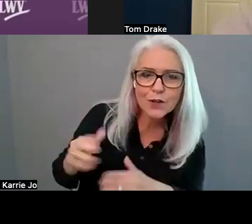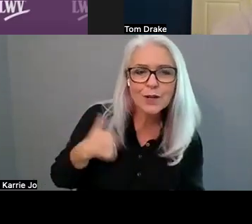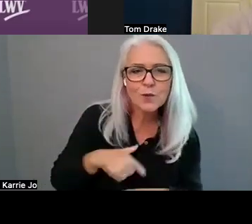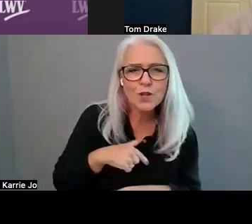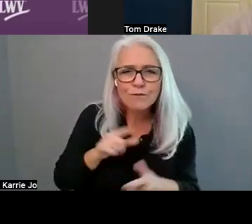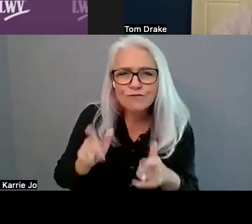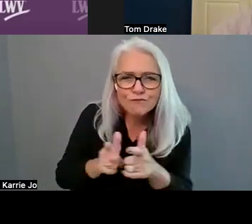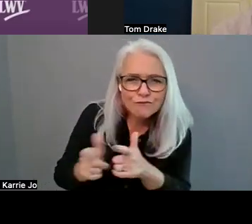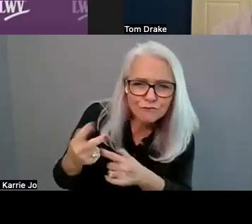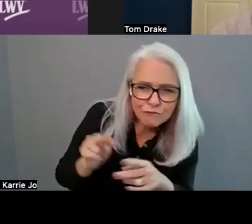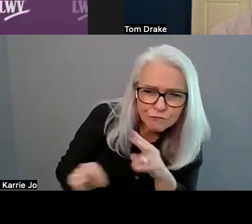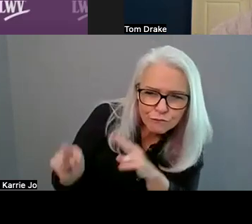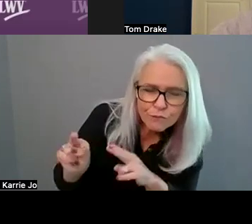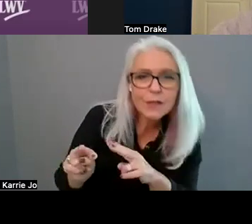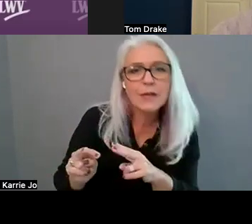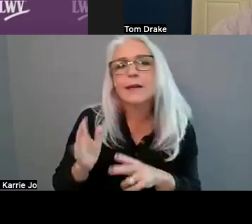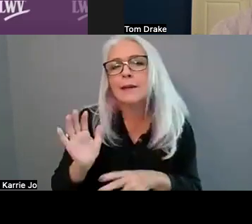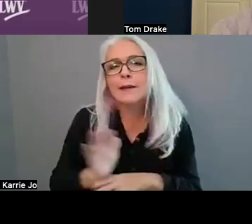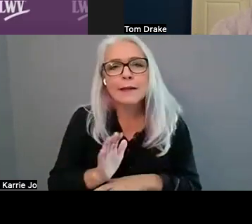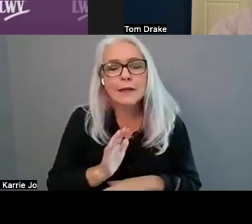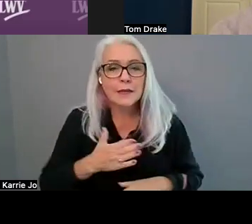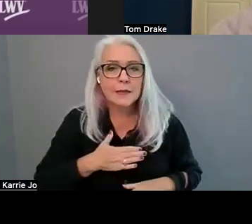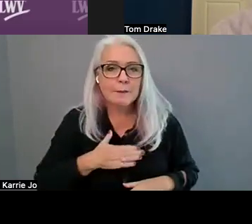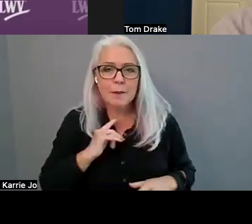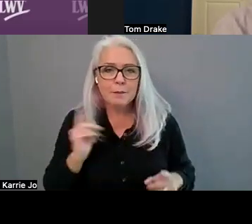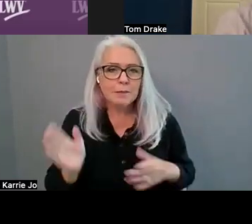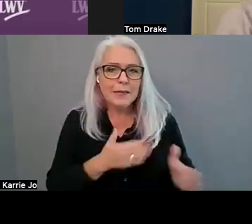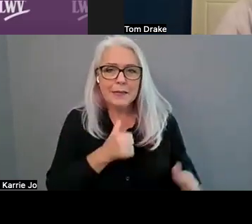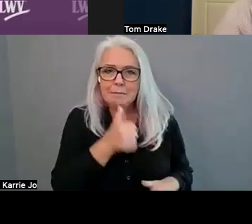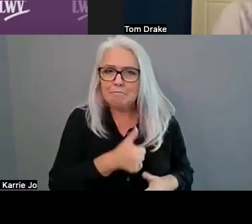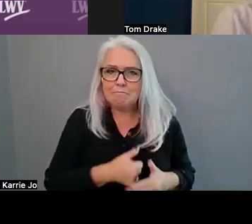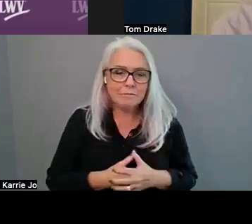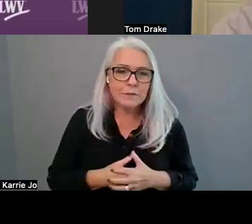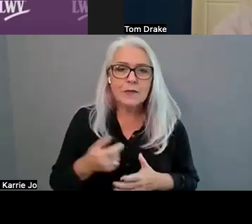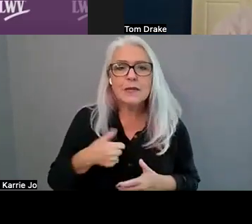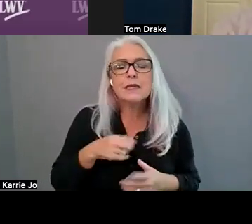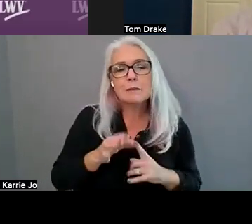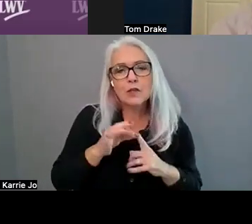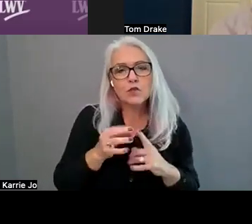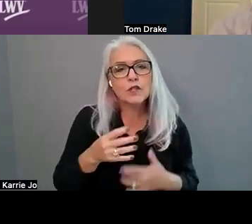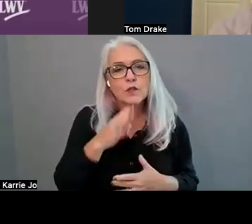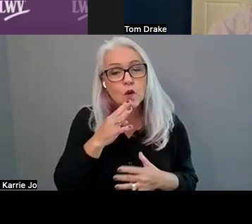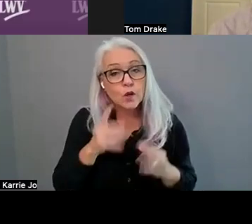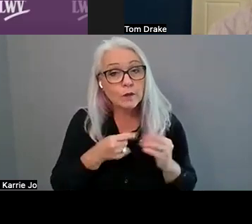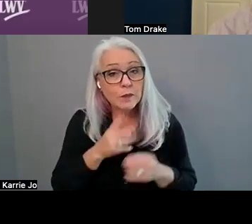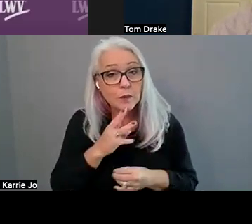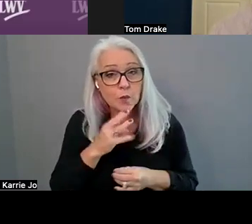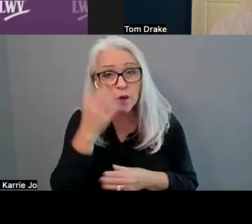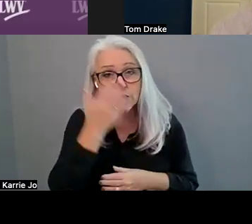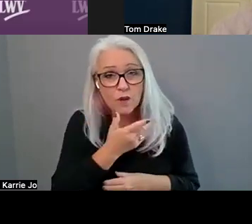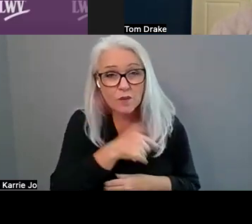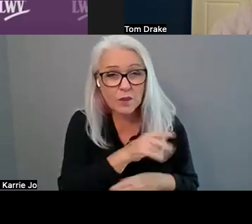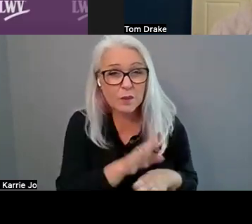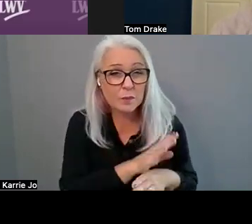that's just not my intention. I think we really need to think about that, especially when we start talking about the waterfront. I met with a business owner down near